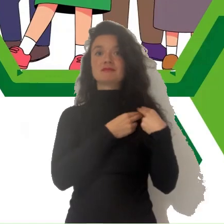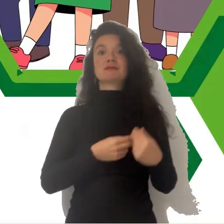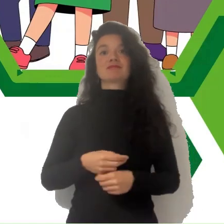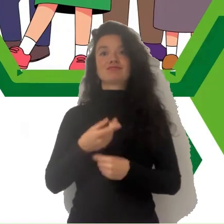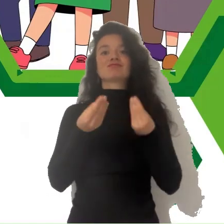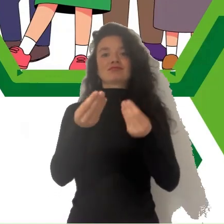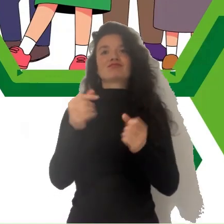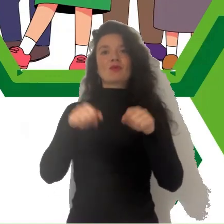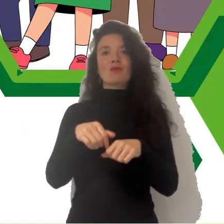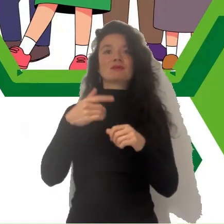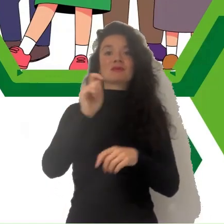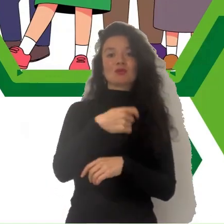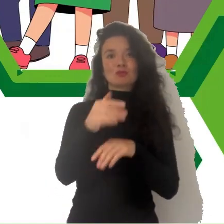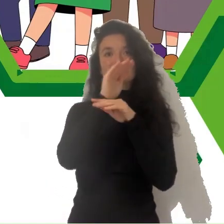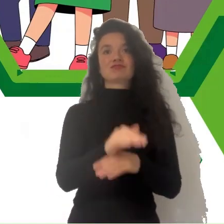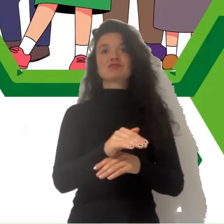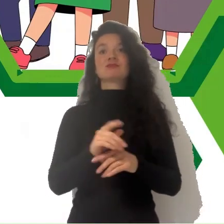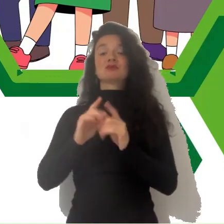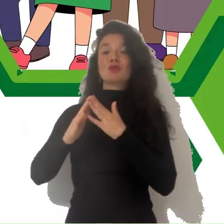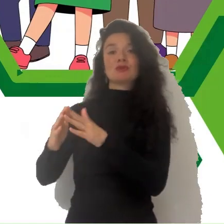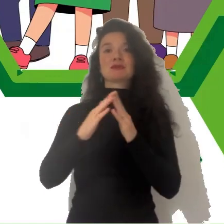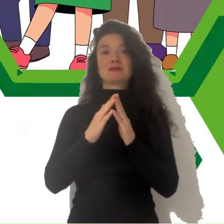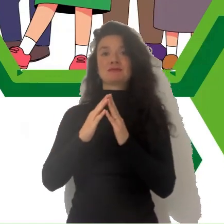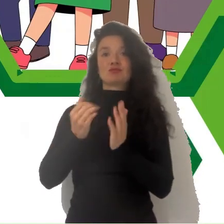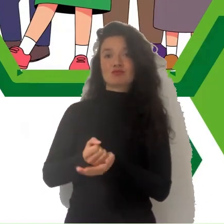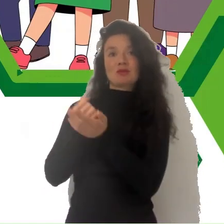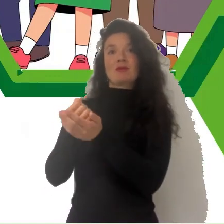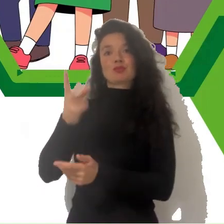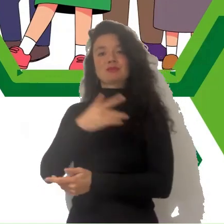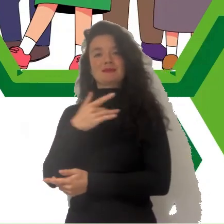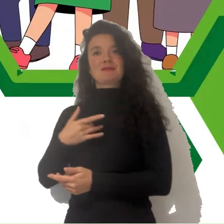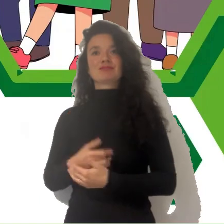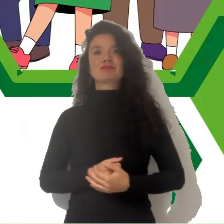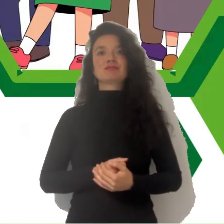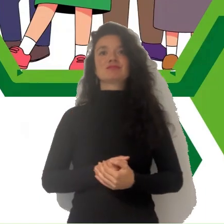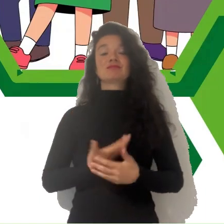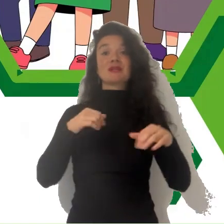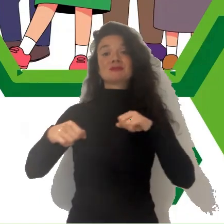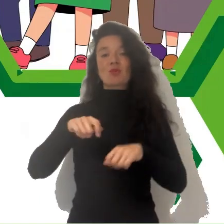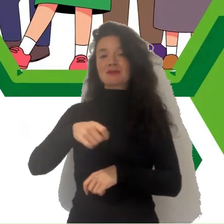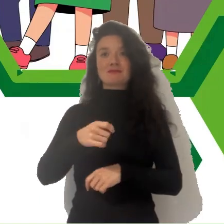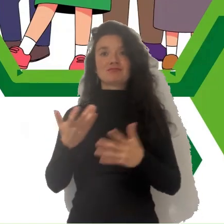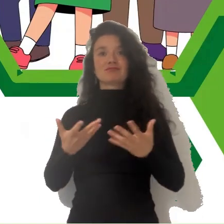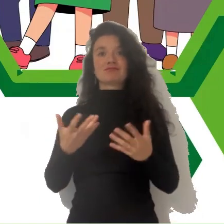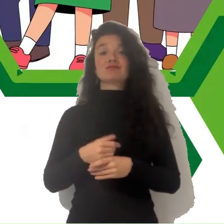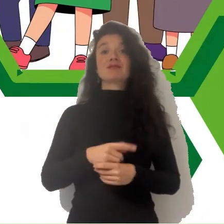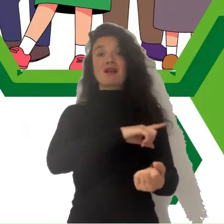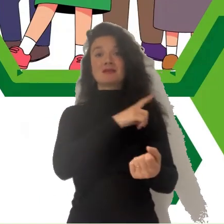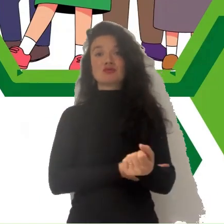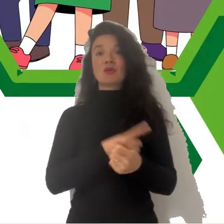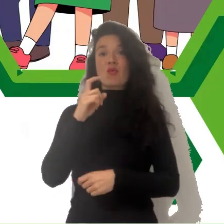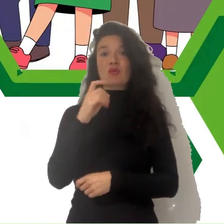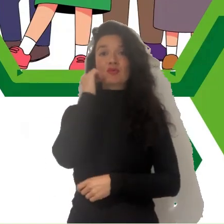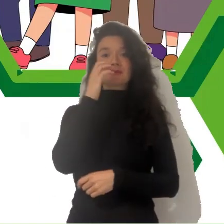are the foundation of environmental protections, and every person and the action and the habits of